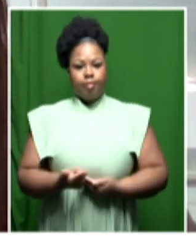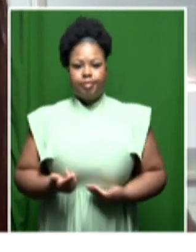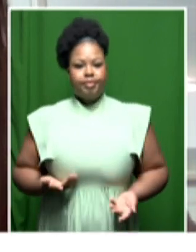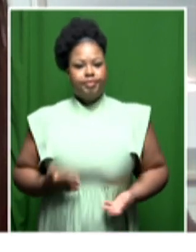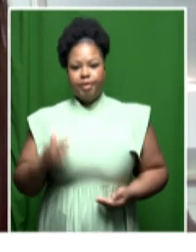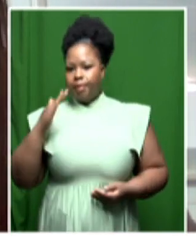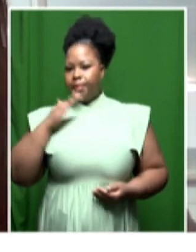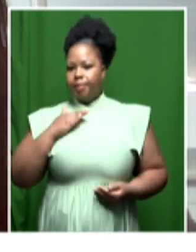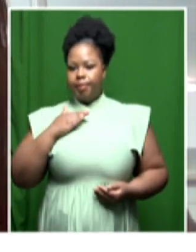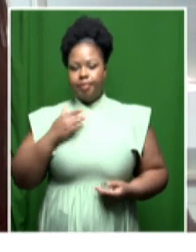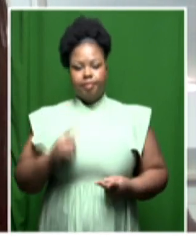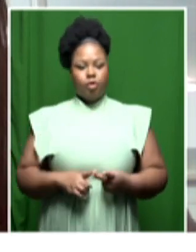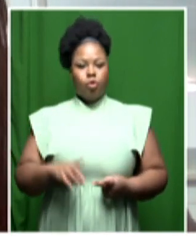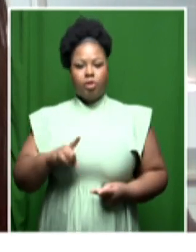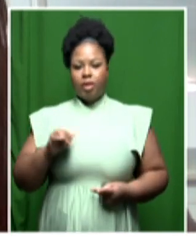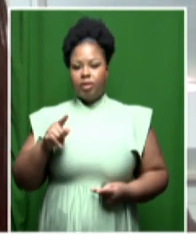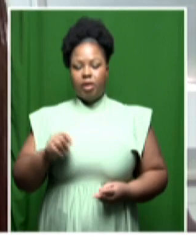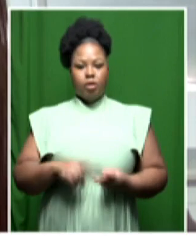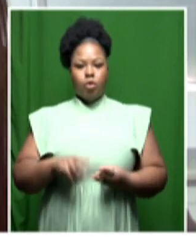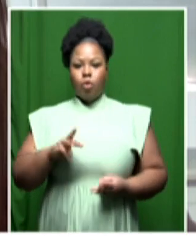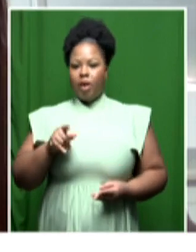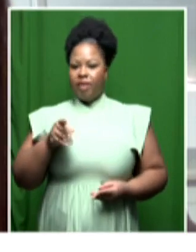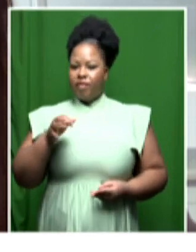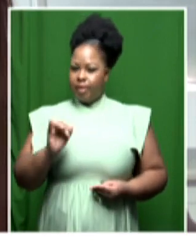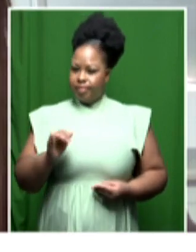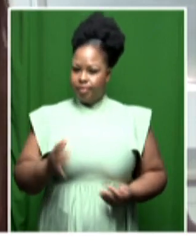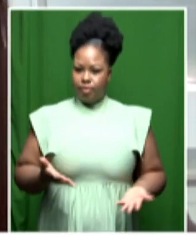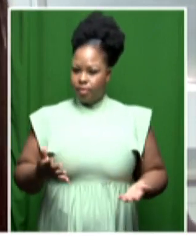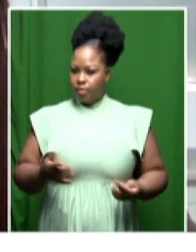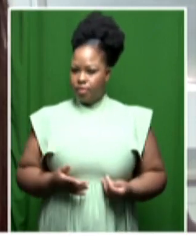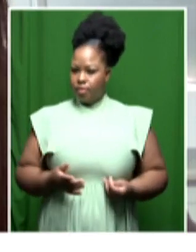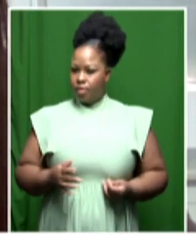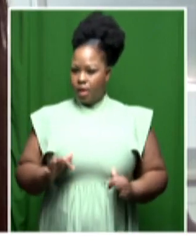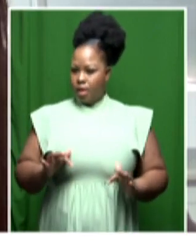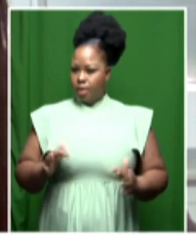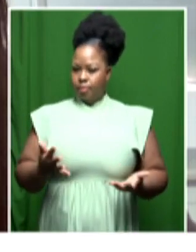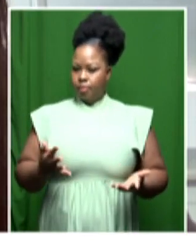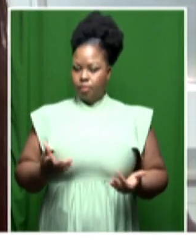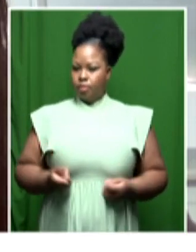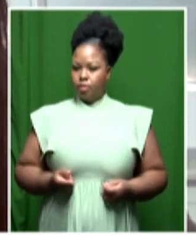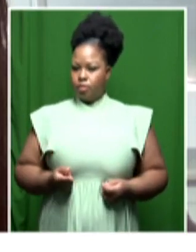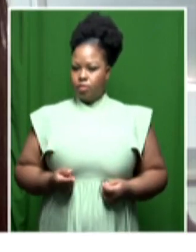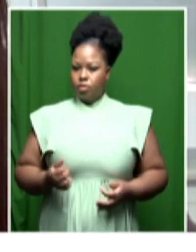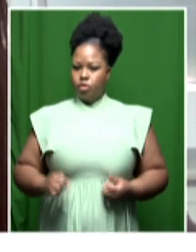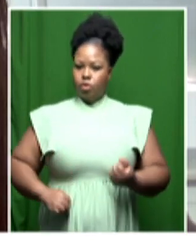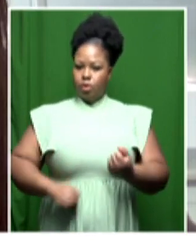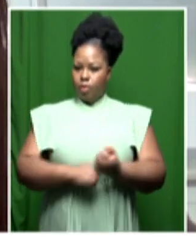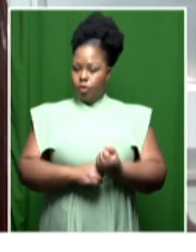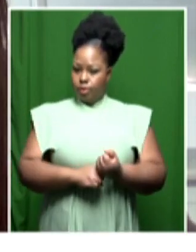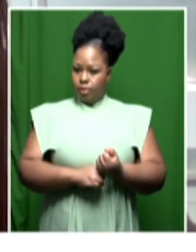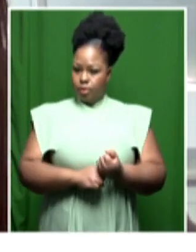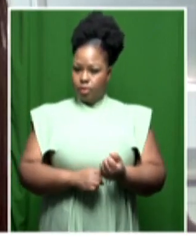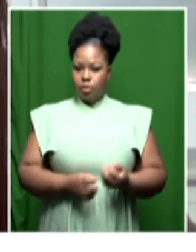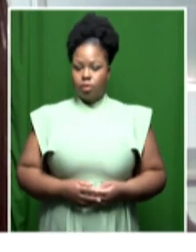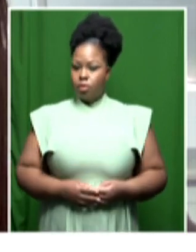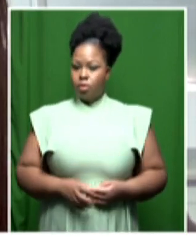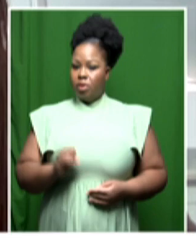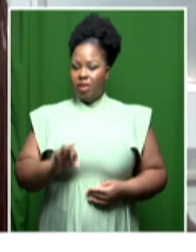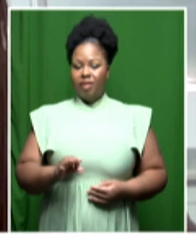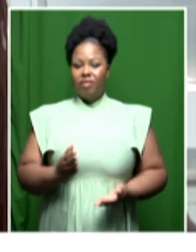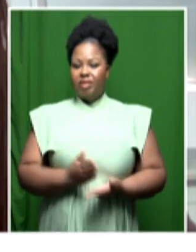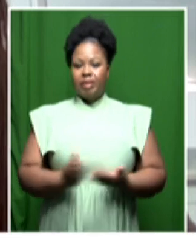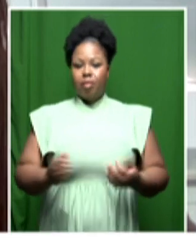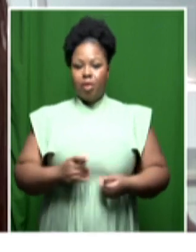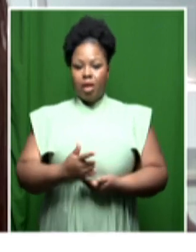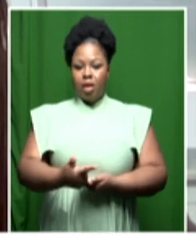even afford data or Wi-Fi or anything like that. How are you able to support? Can you help them if they are